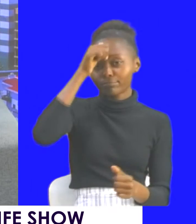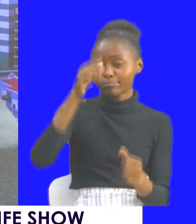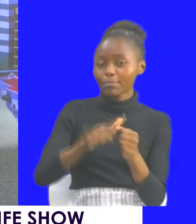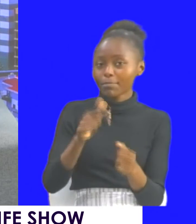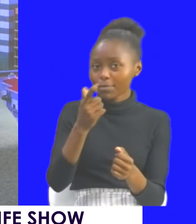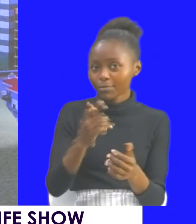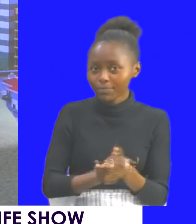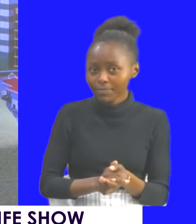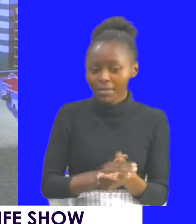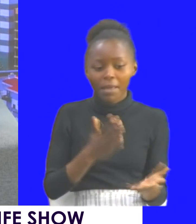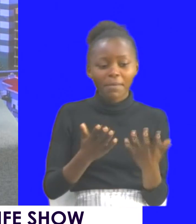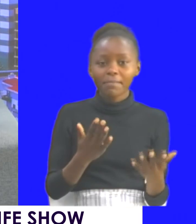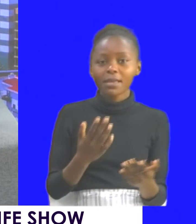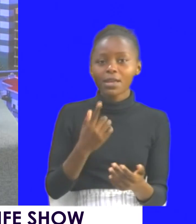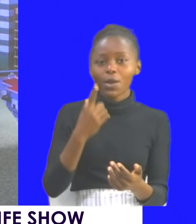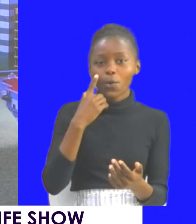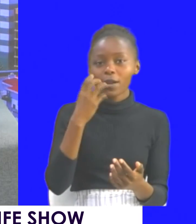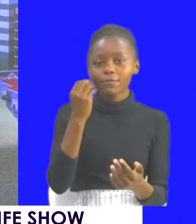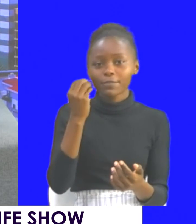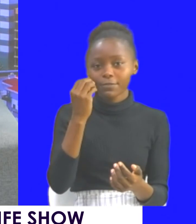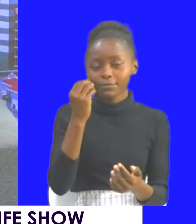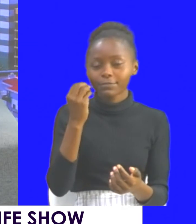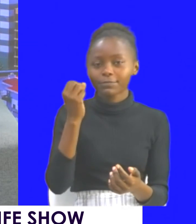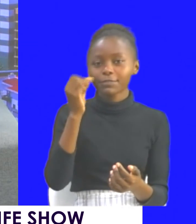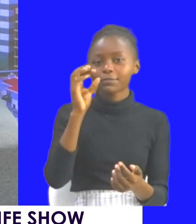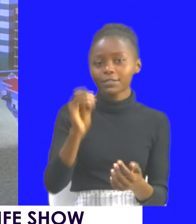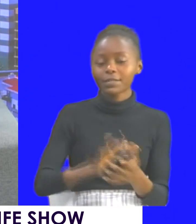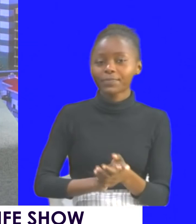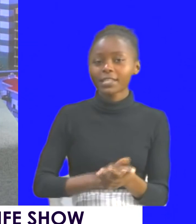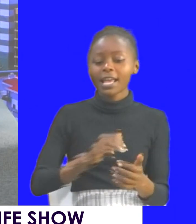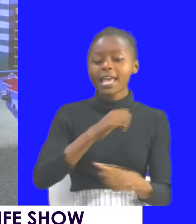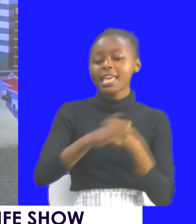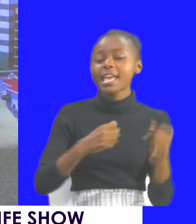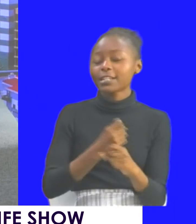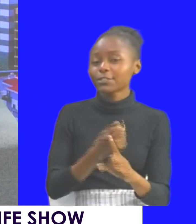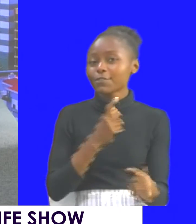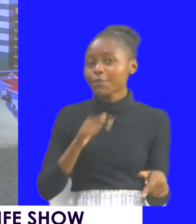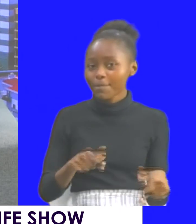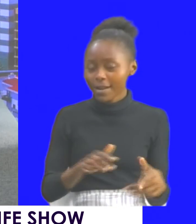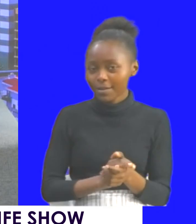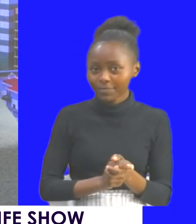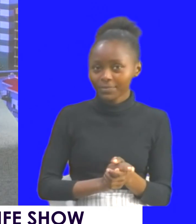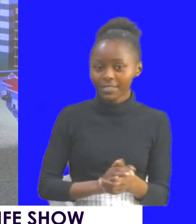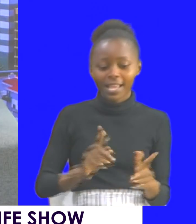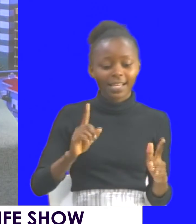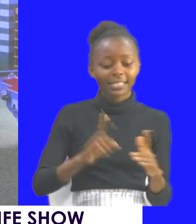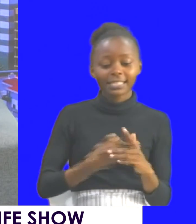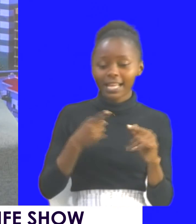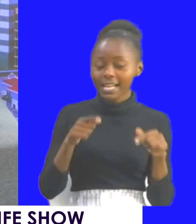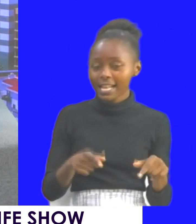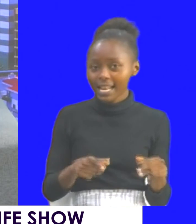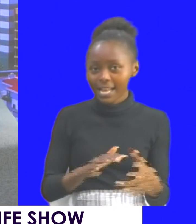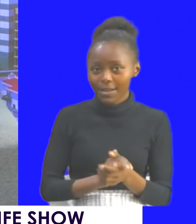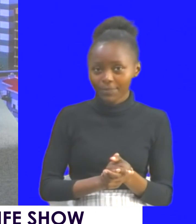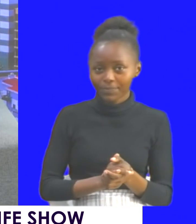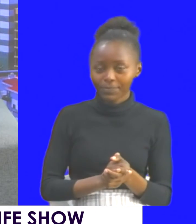or 150 years from today, as I keep saying it? Start creating the narrative now and create the